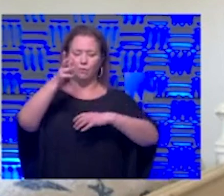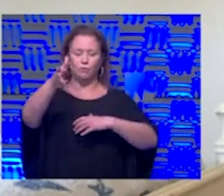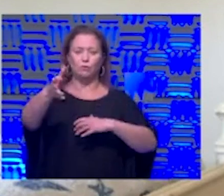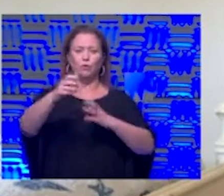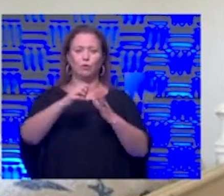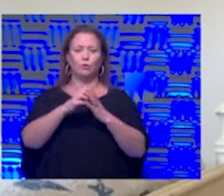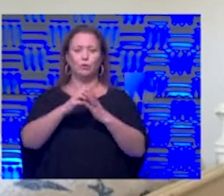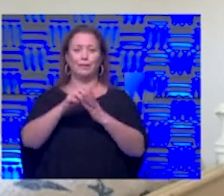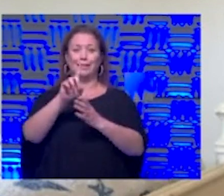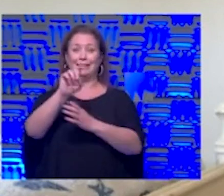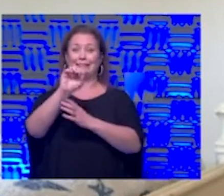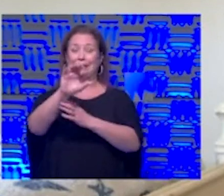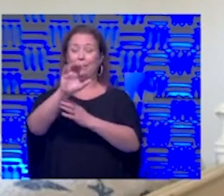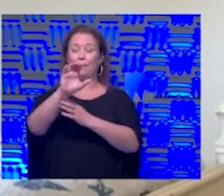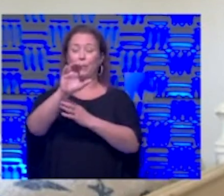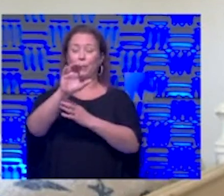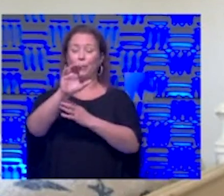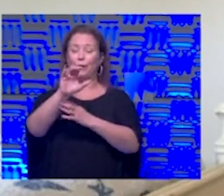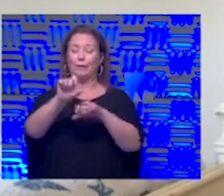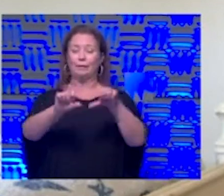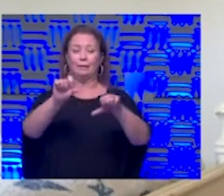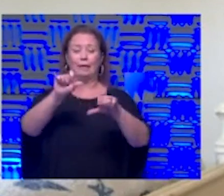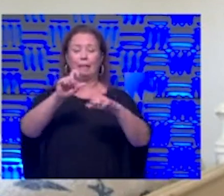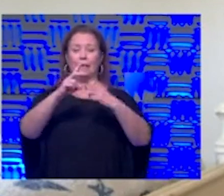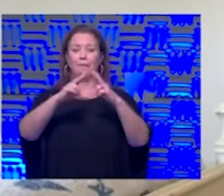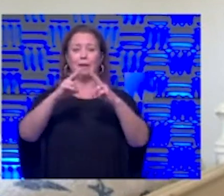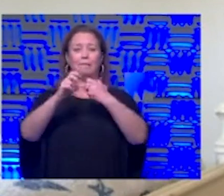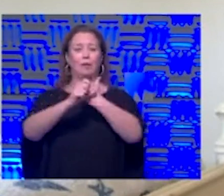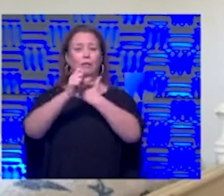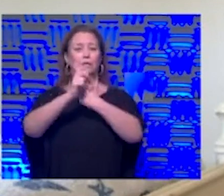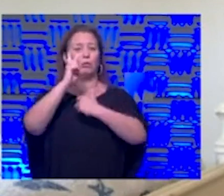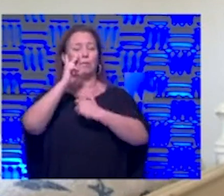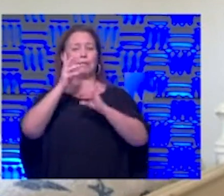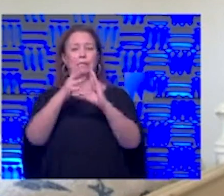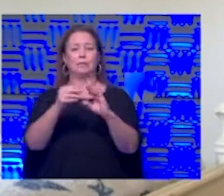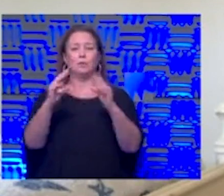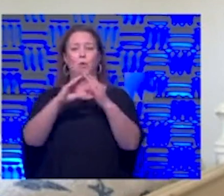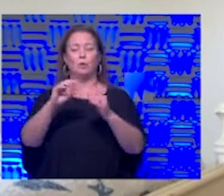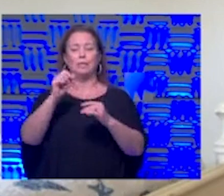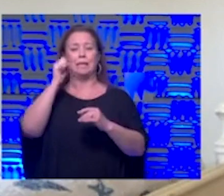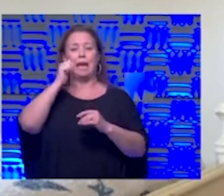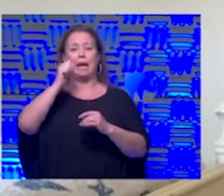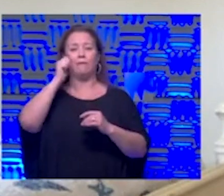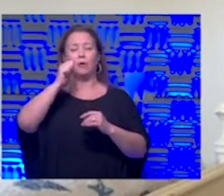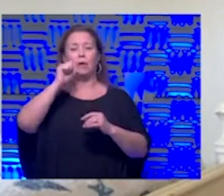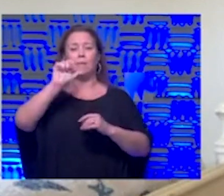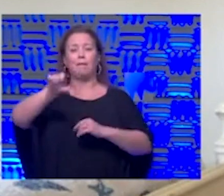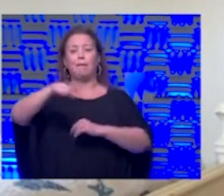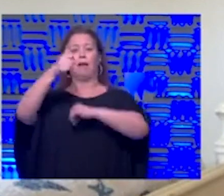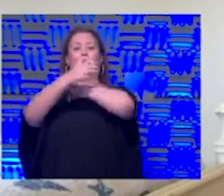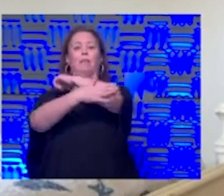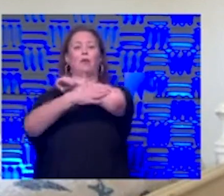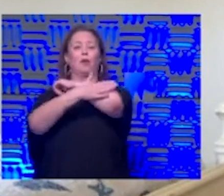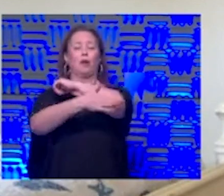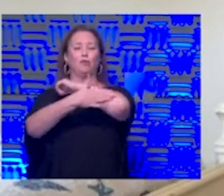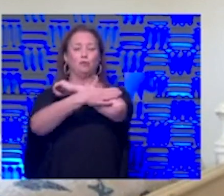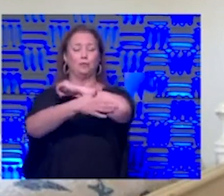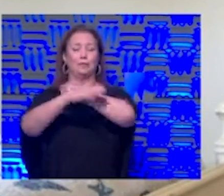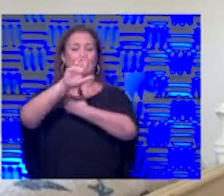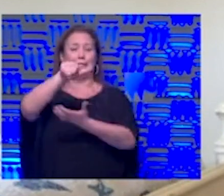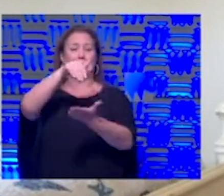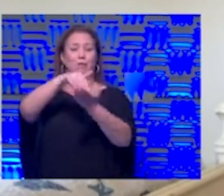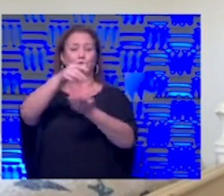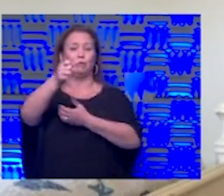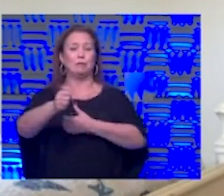Say even into December, I think will be very dangerous. We see stories every day about other countries, including Central and